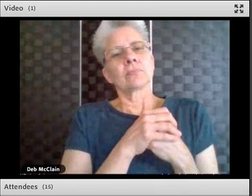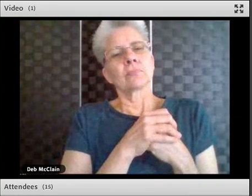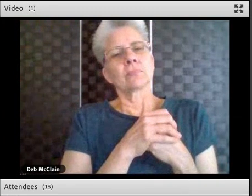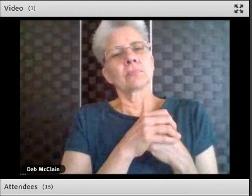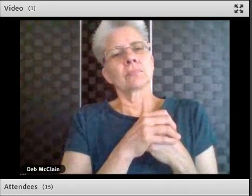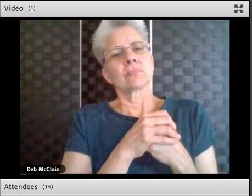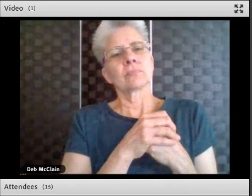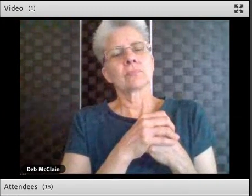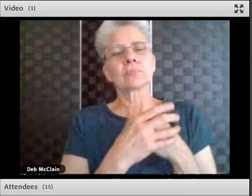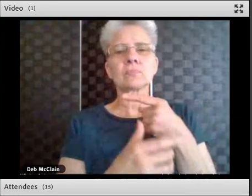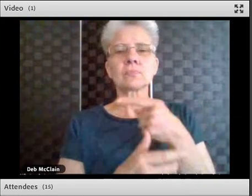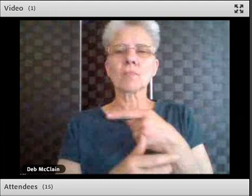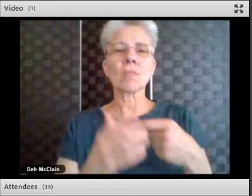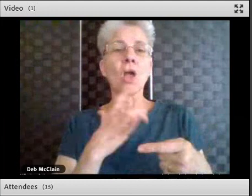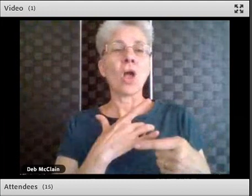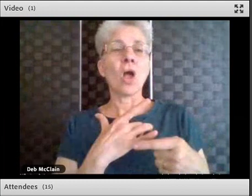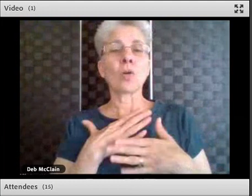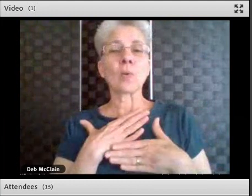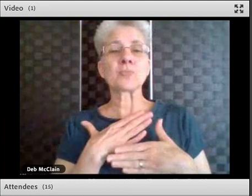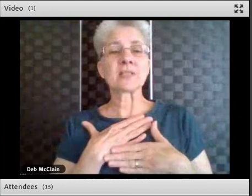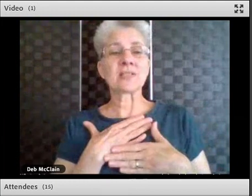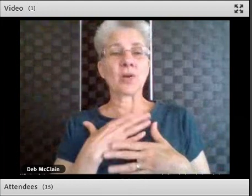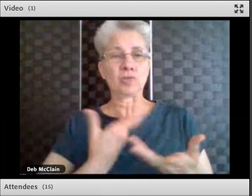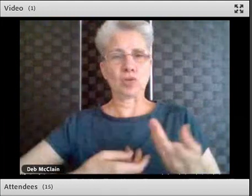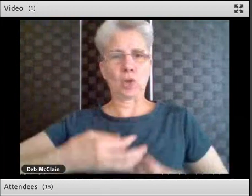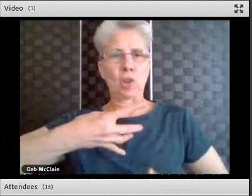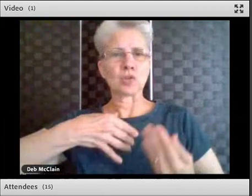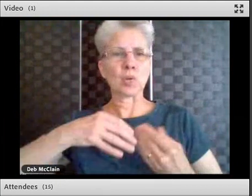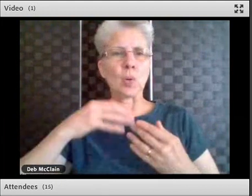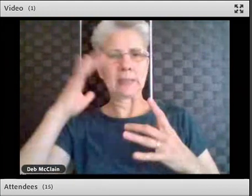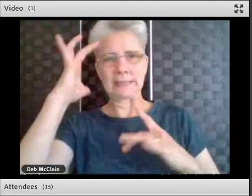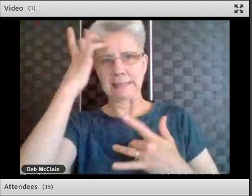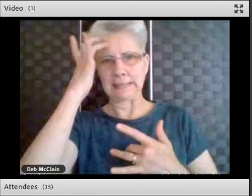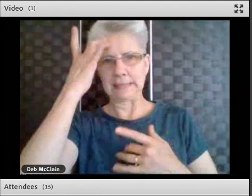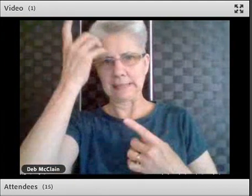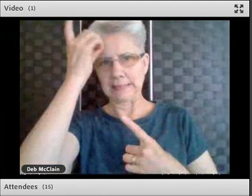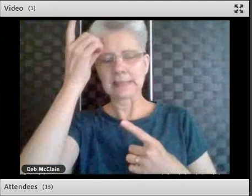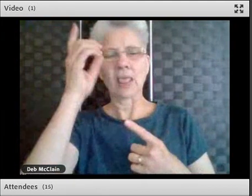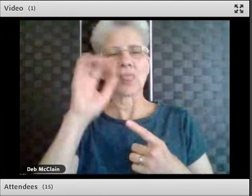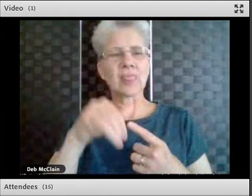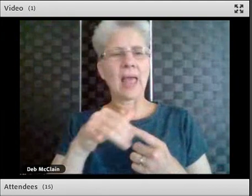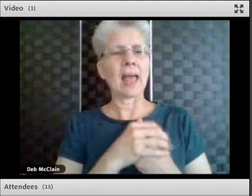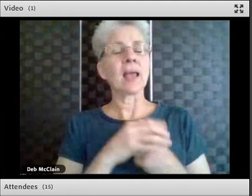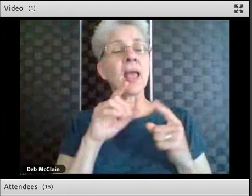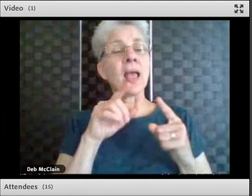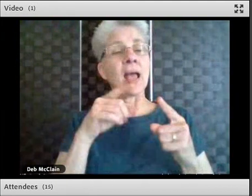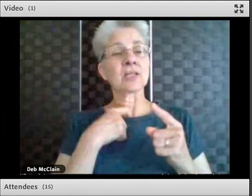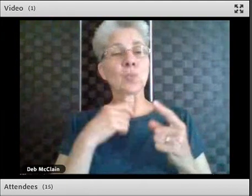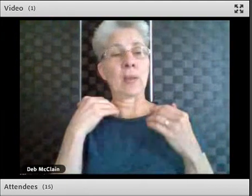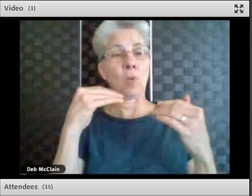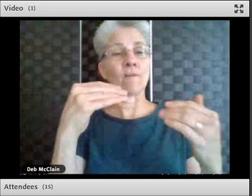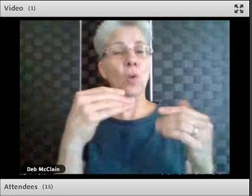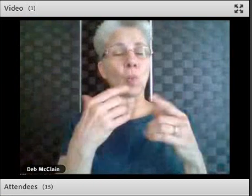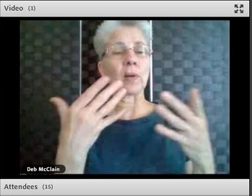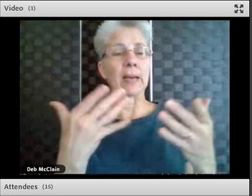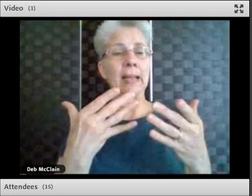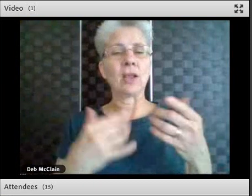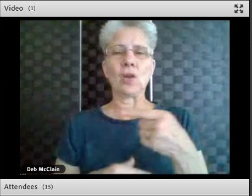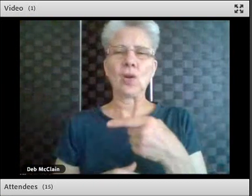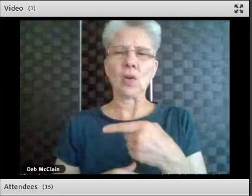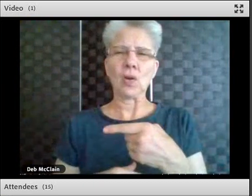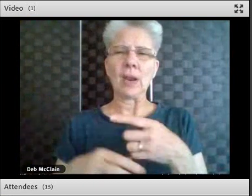Okay, heart, respiratory, and circulatory diseases or disorders. And as we move forward here, I